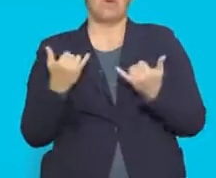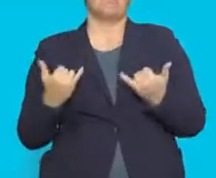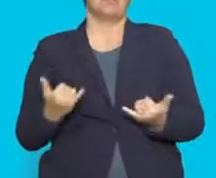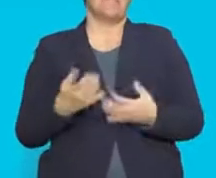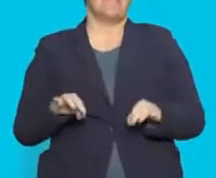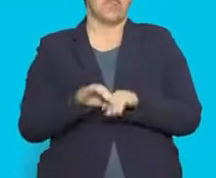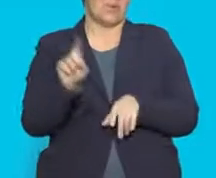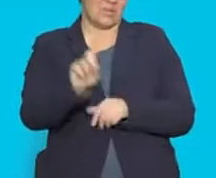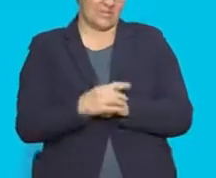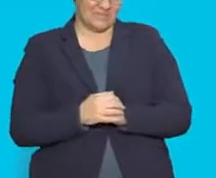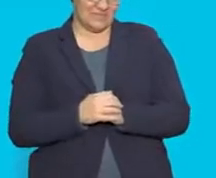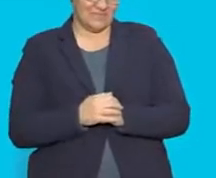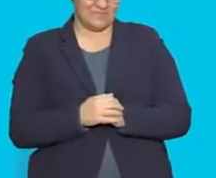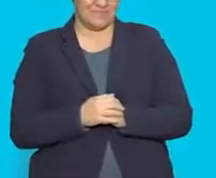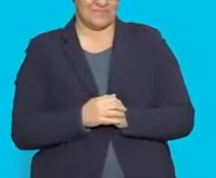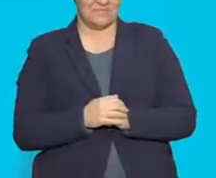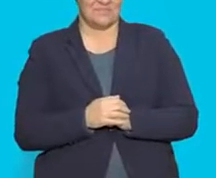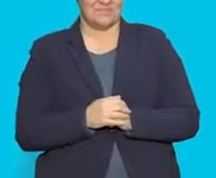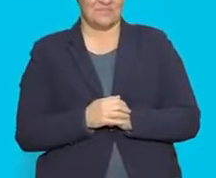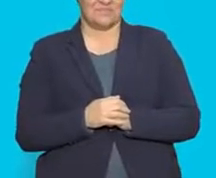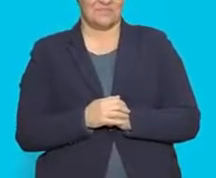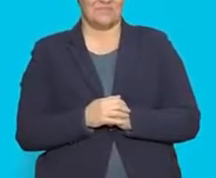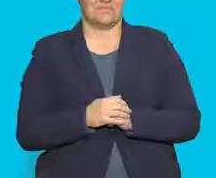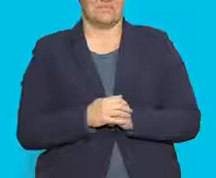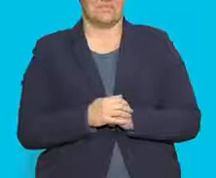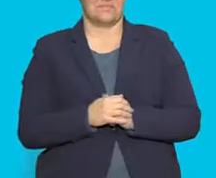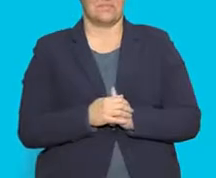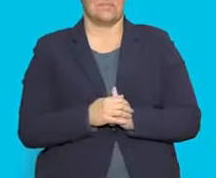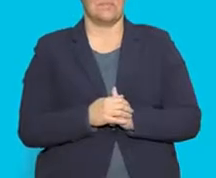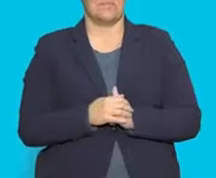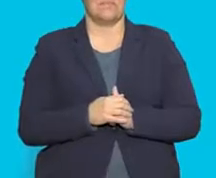what present value is. So let's just have a look at it.